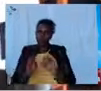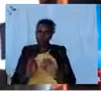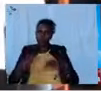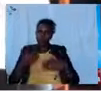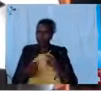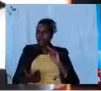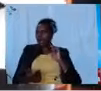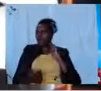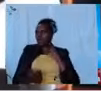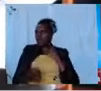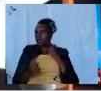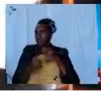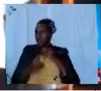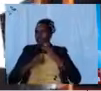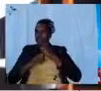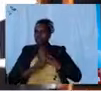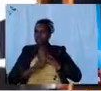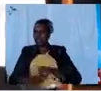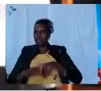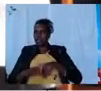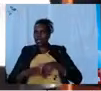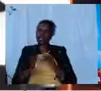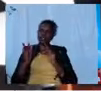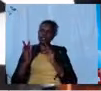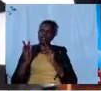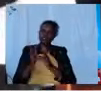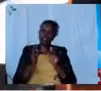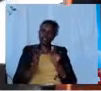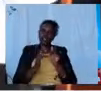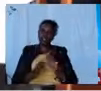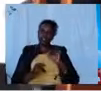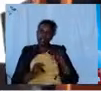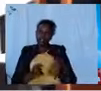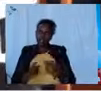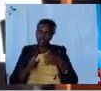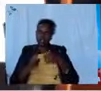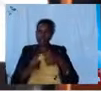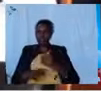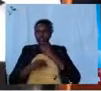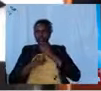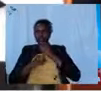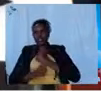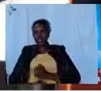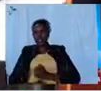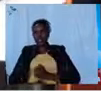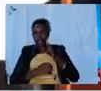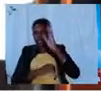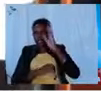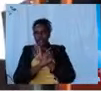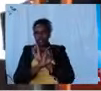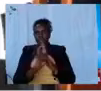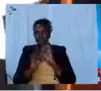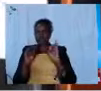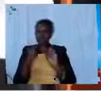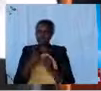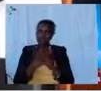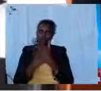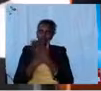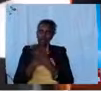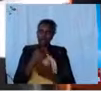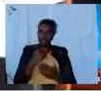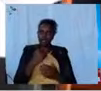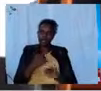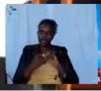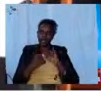more. Oh, how sweet to trust in Jesus, just to trust his